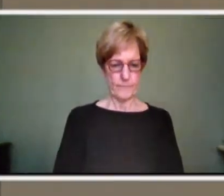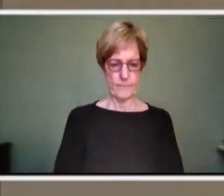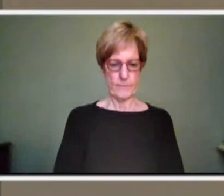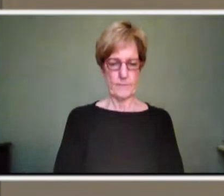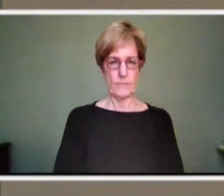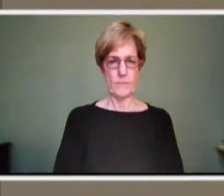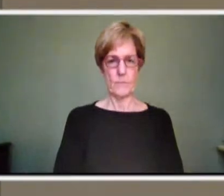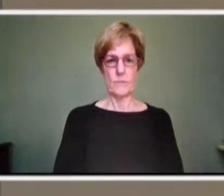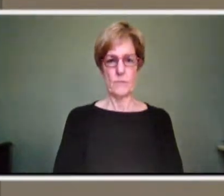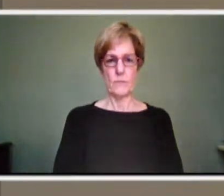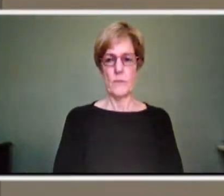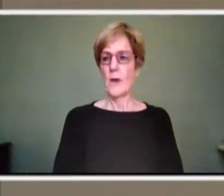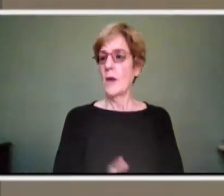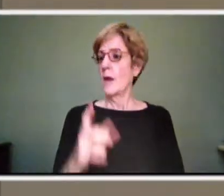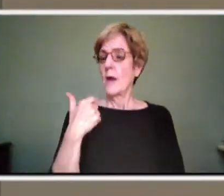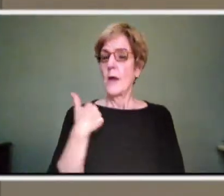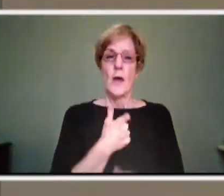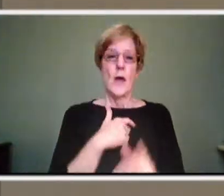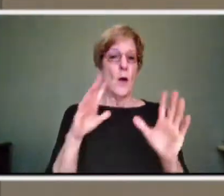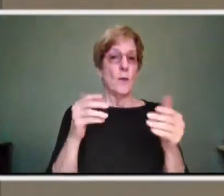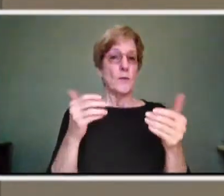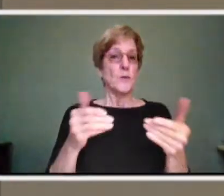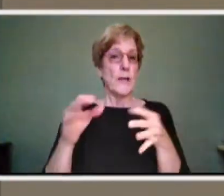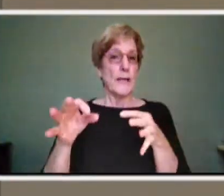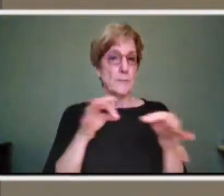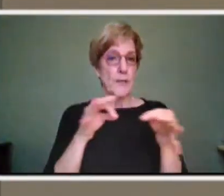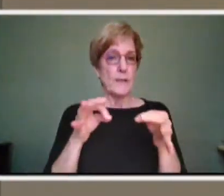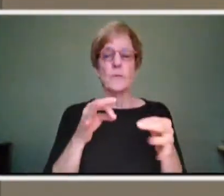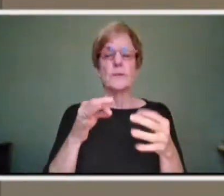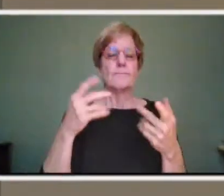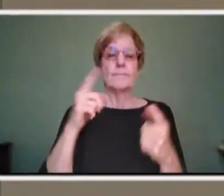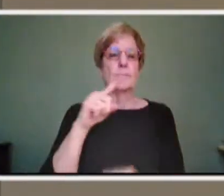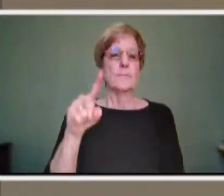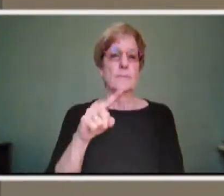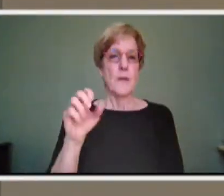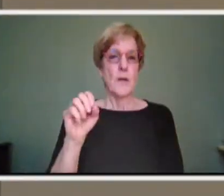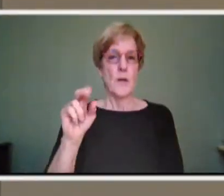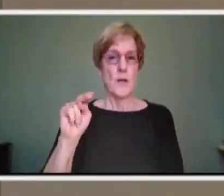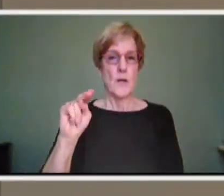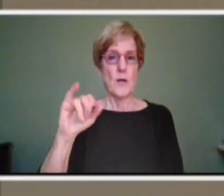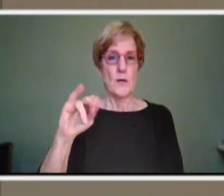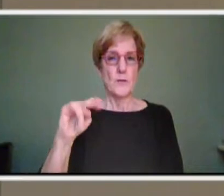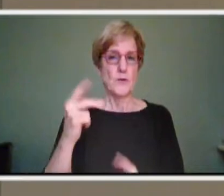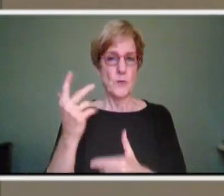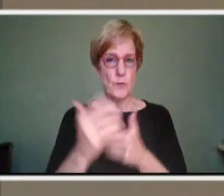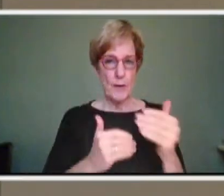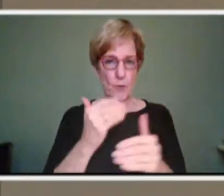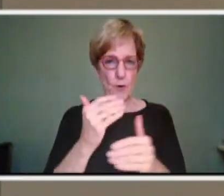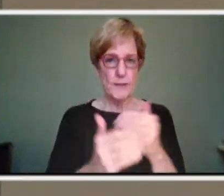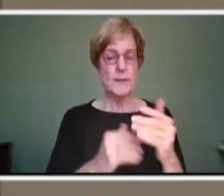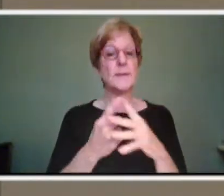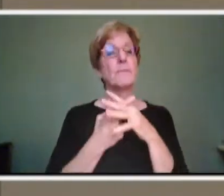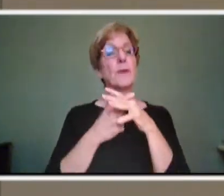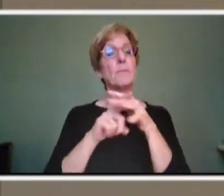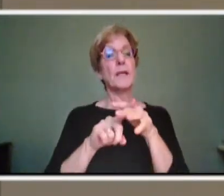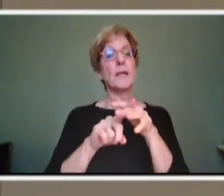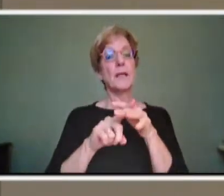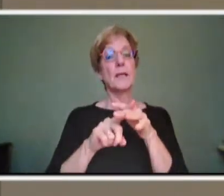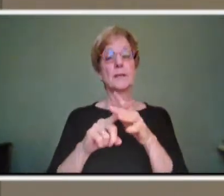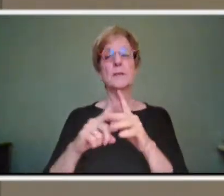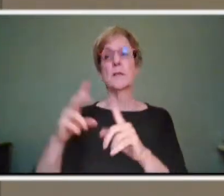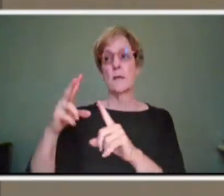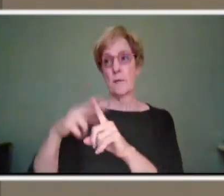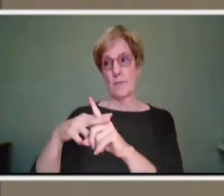We'll move on to an explanation of the zoning process. The process begins with an